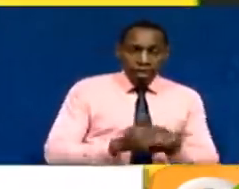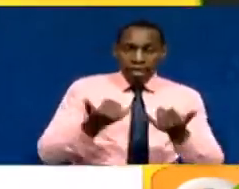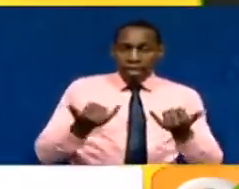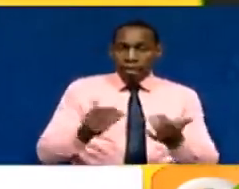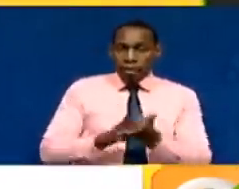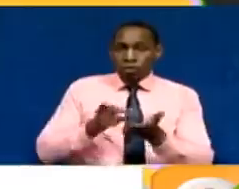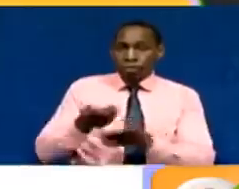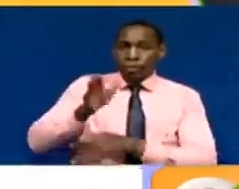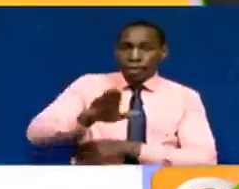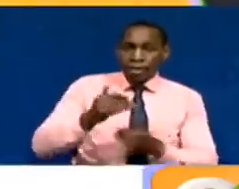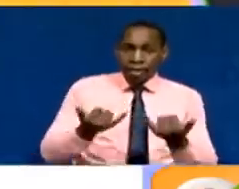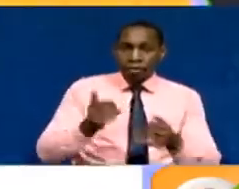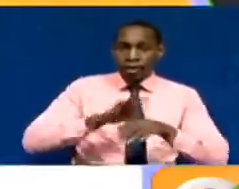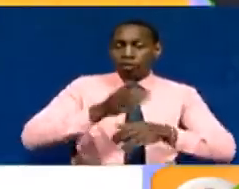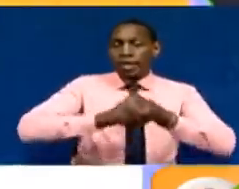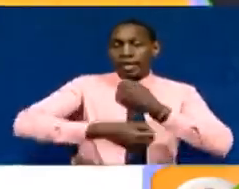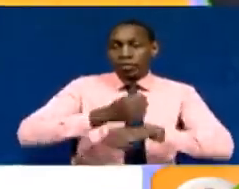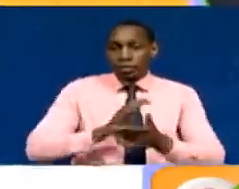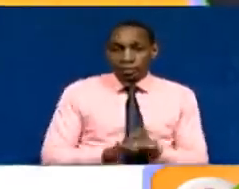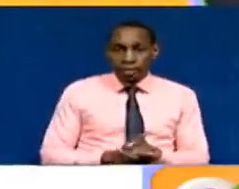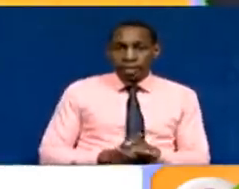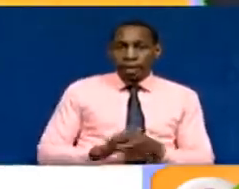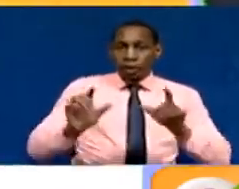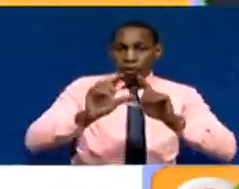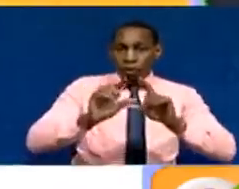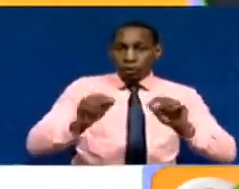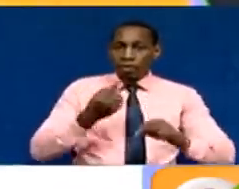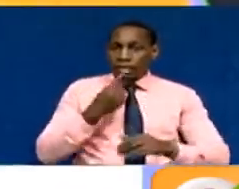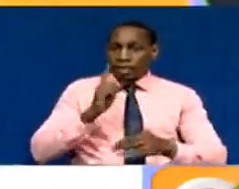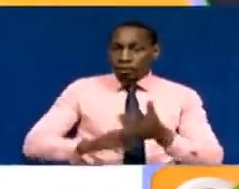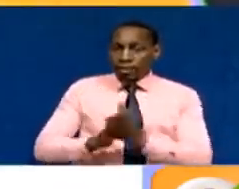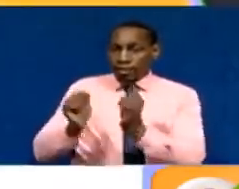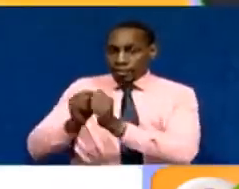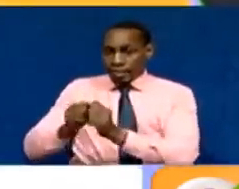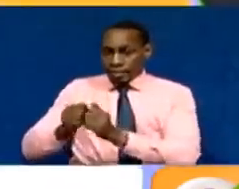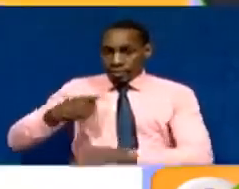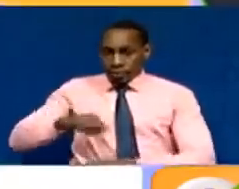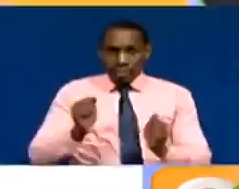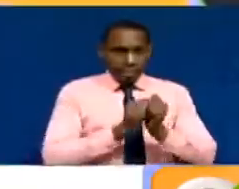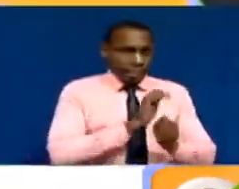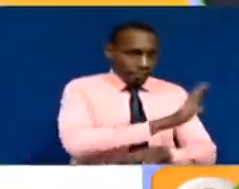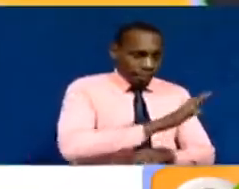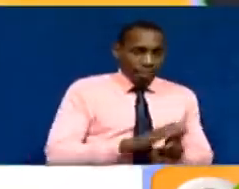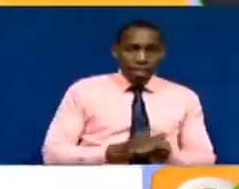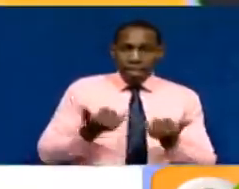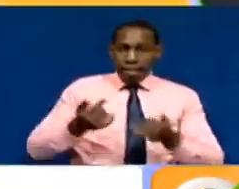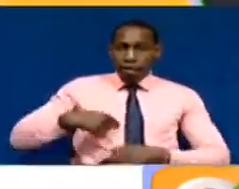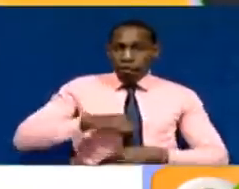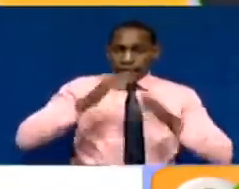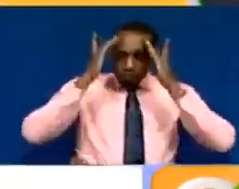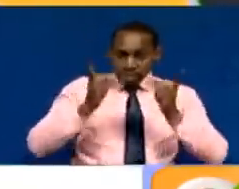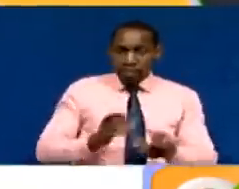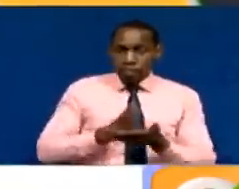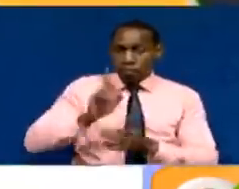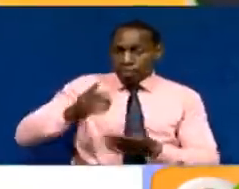We will repay him with a good deed. Tulisema kumi yetu, na kumi yake. Sisi